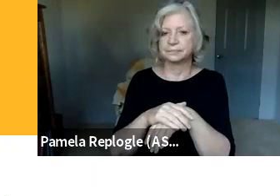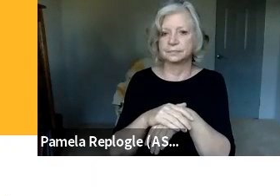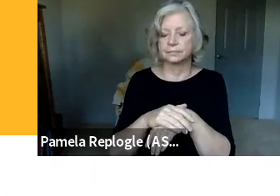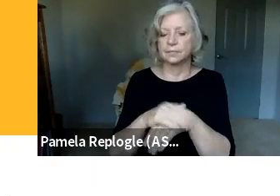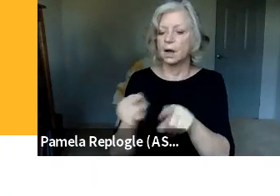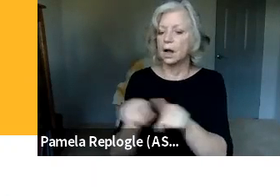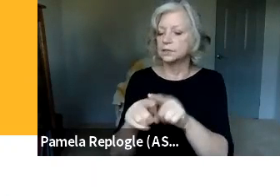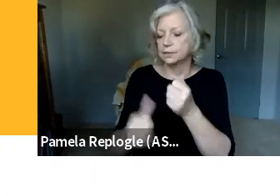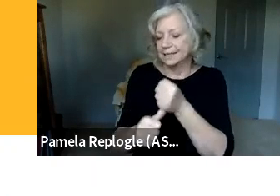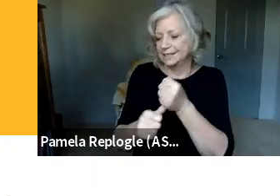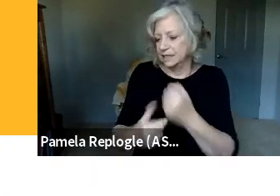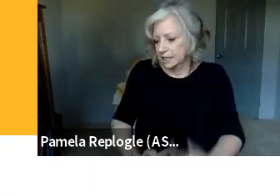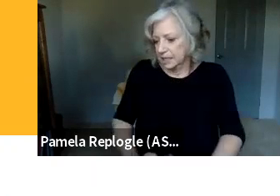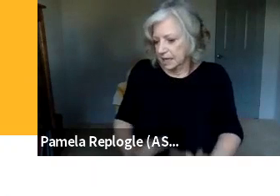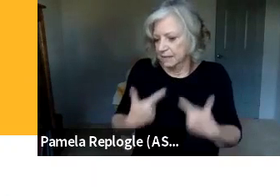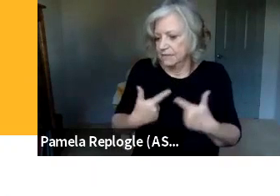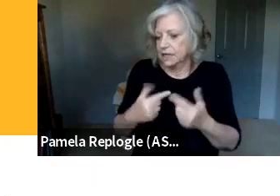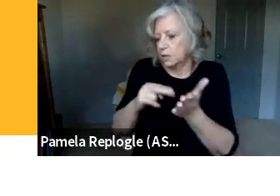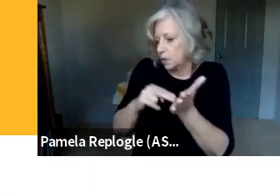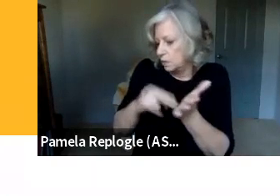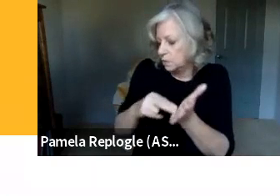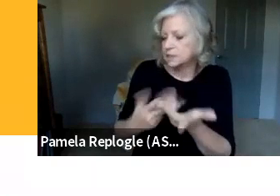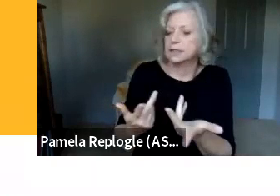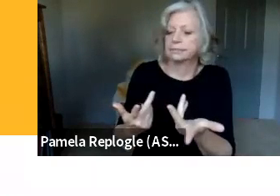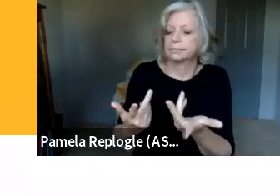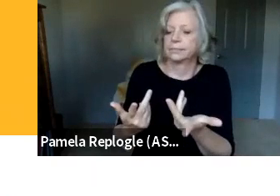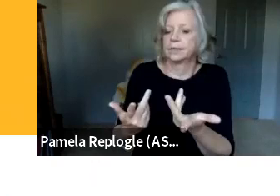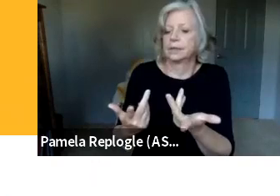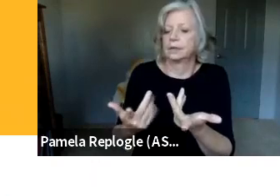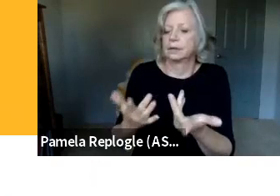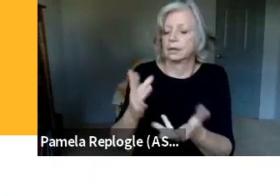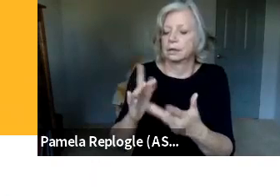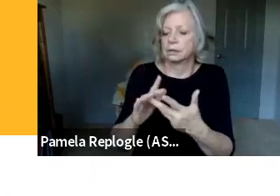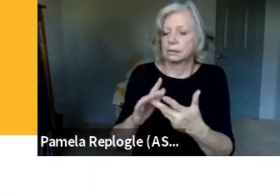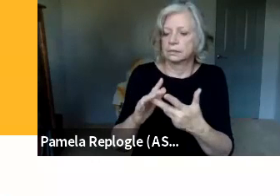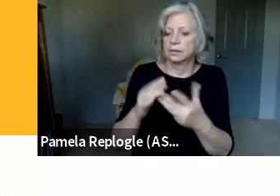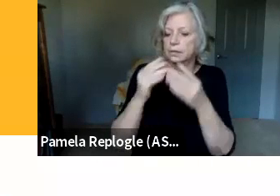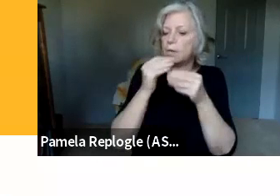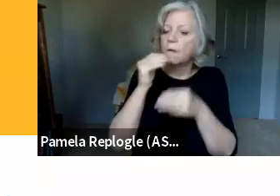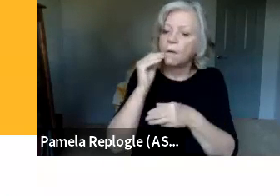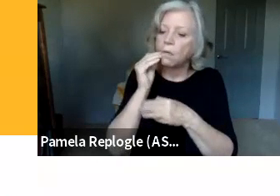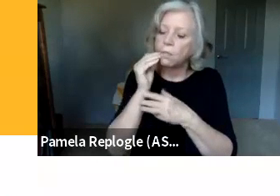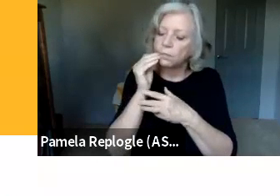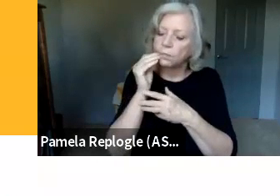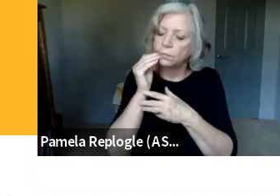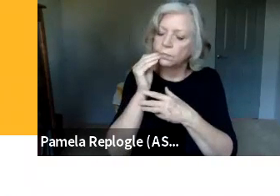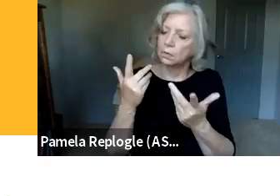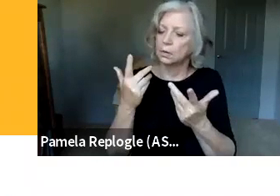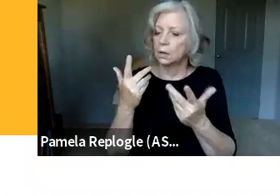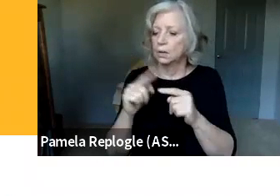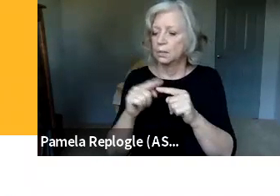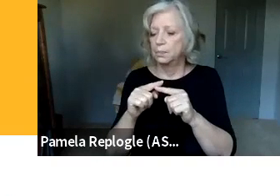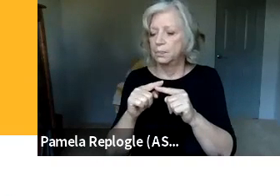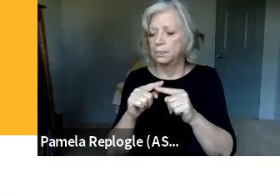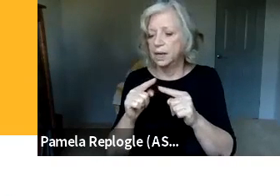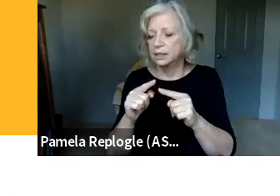assisted living and nursing facilities that the state has published, and but